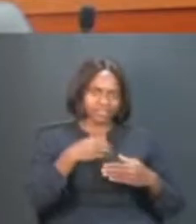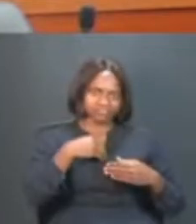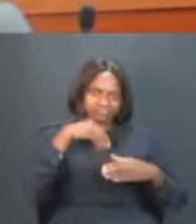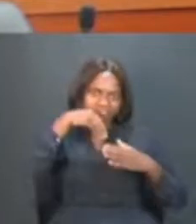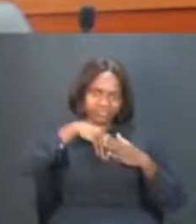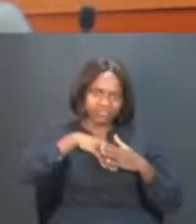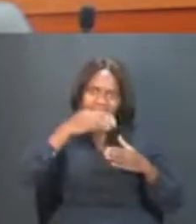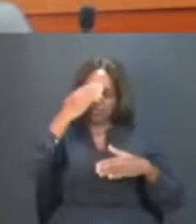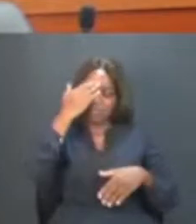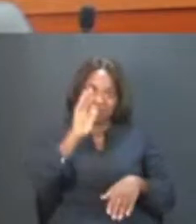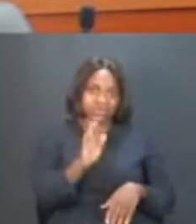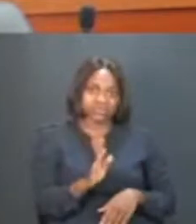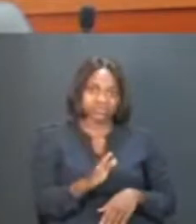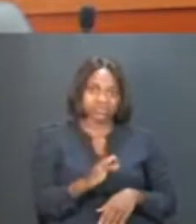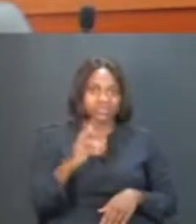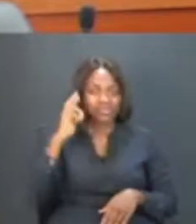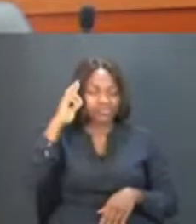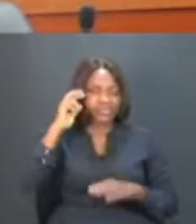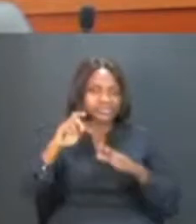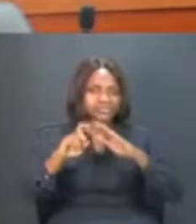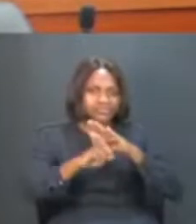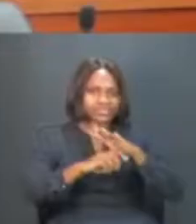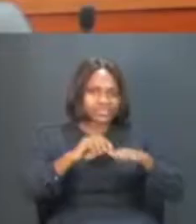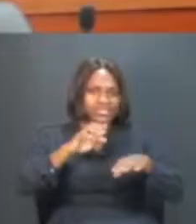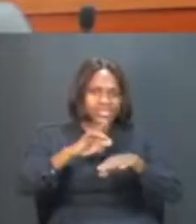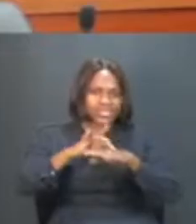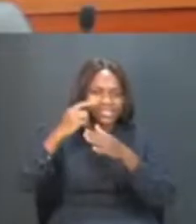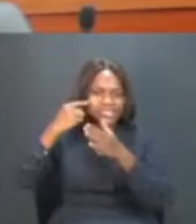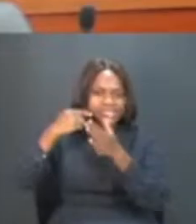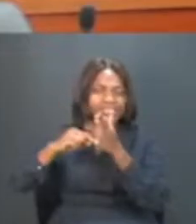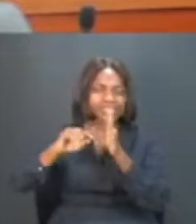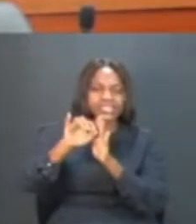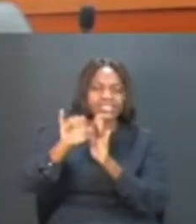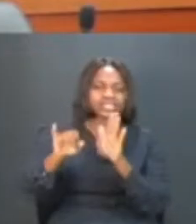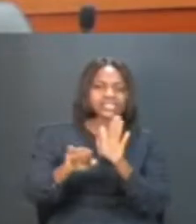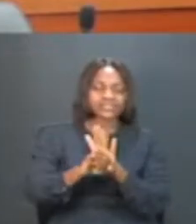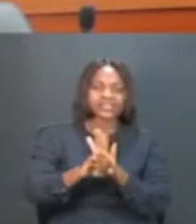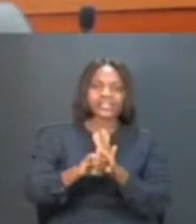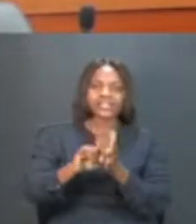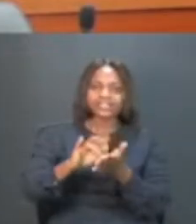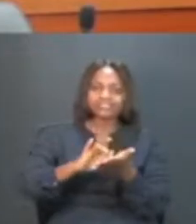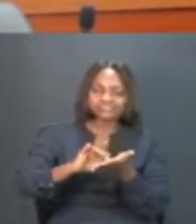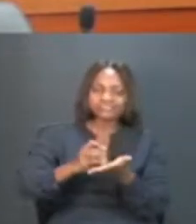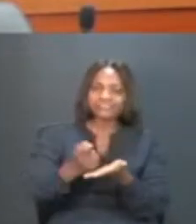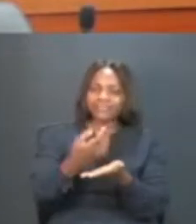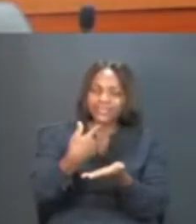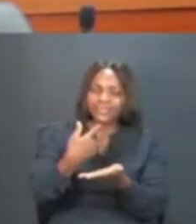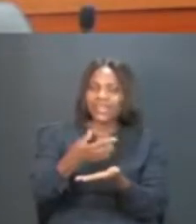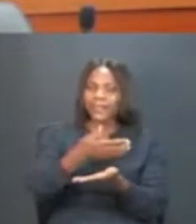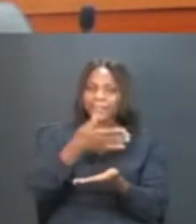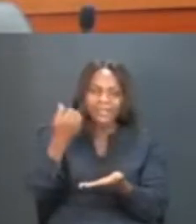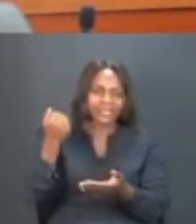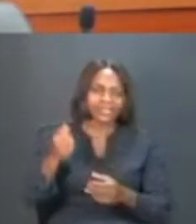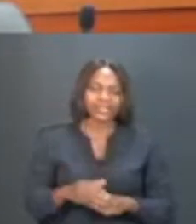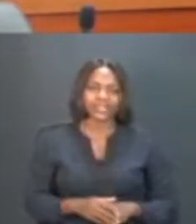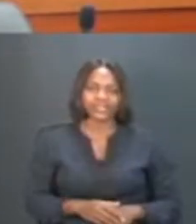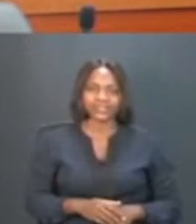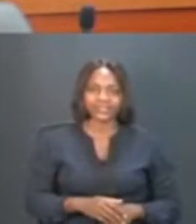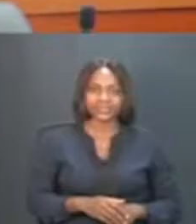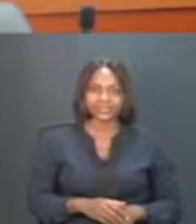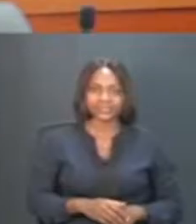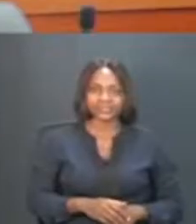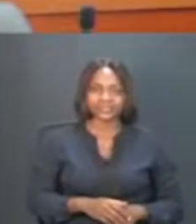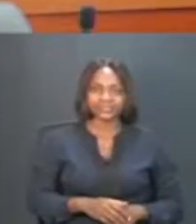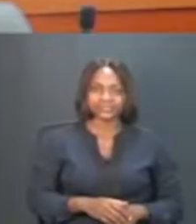this is why screening, early detection, and treatment are important, that we cannot avoid any of this within